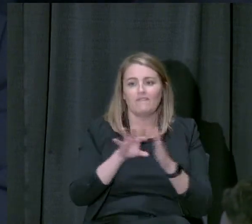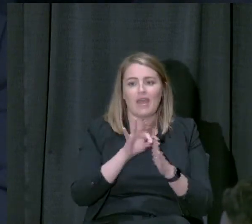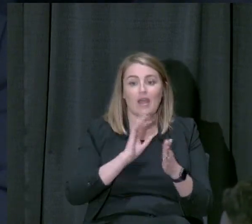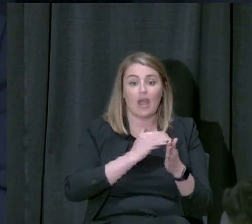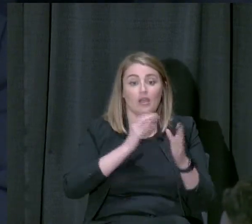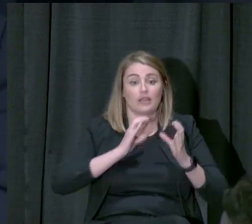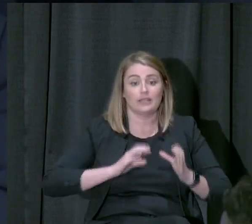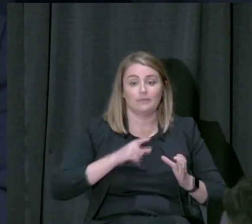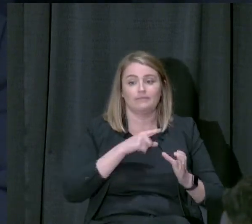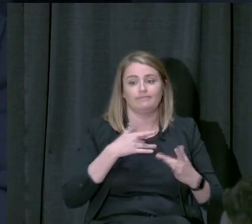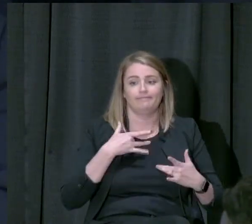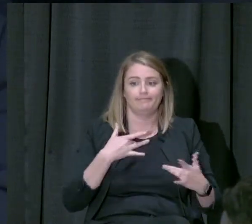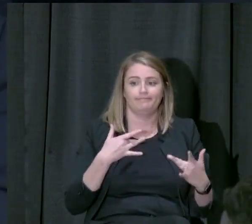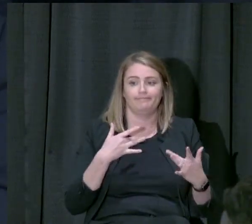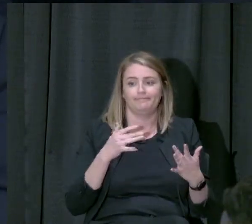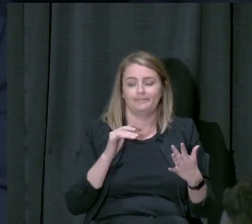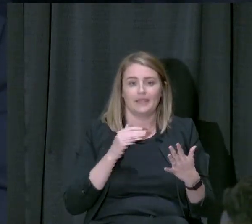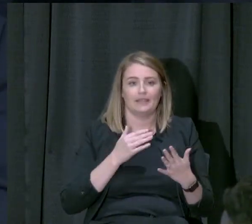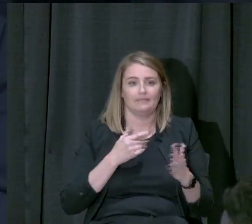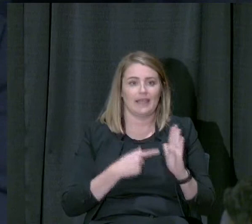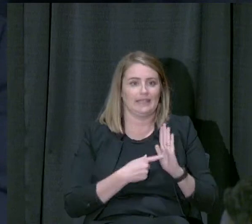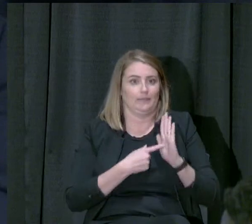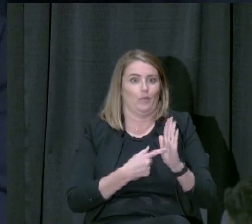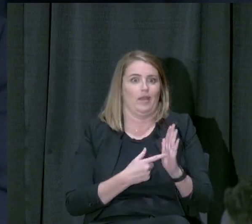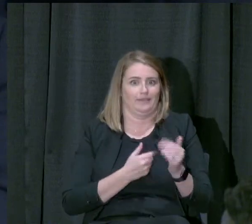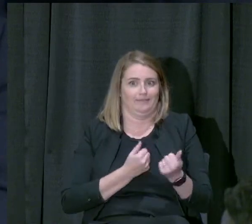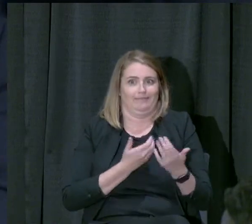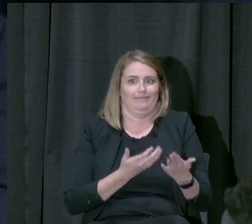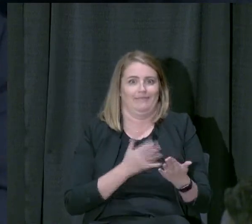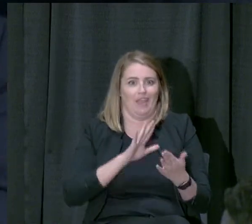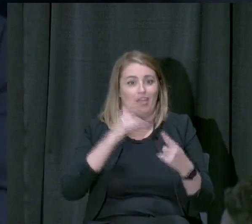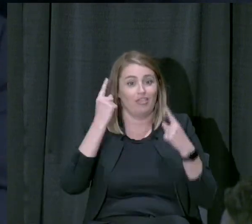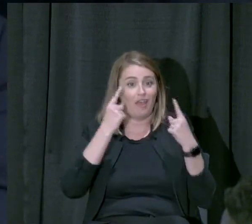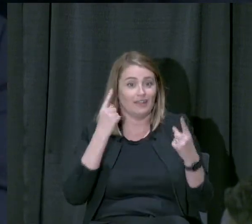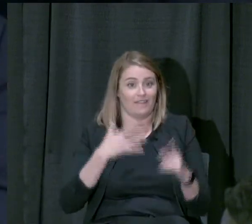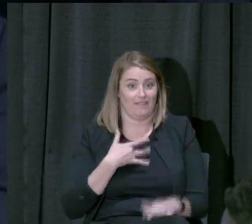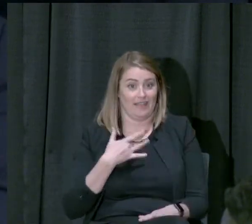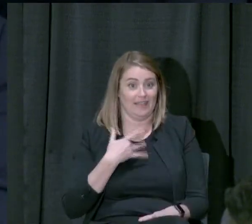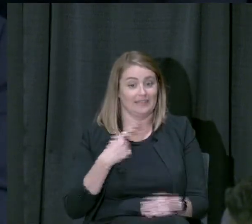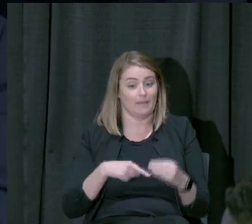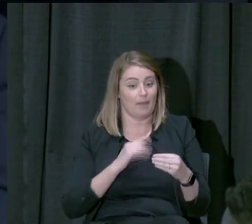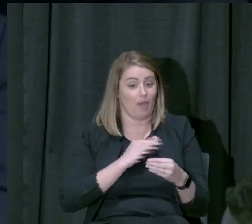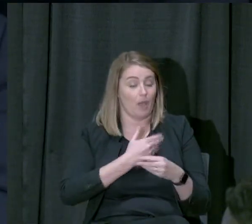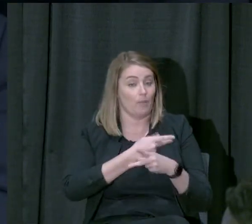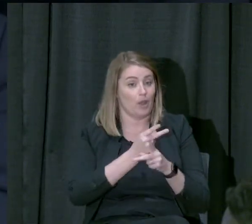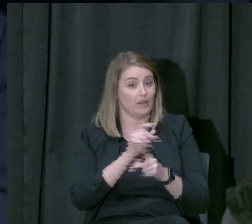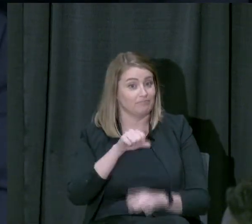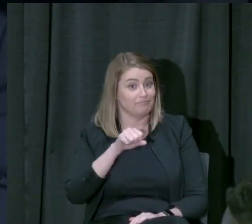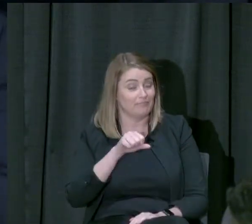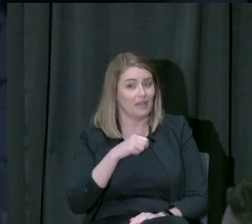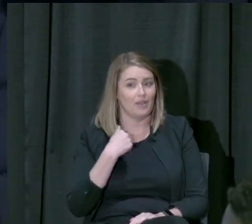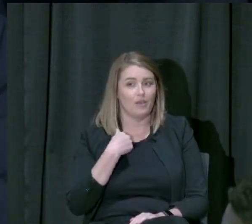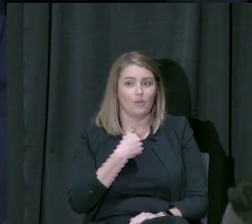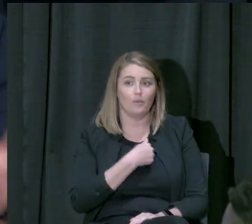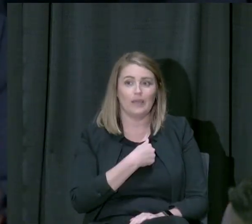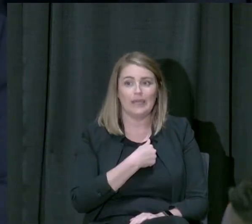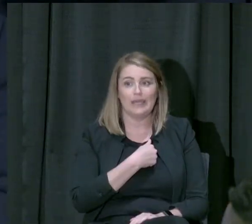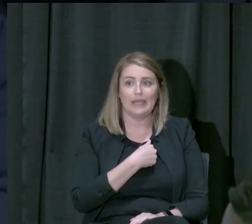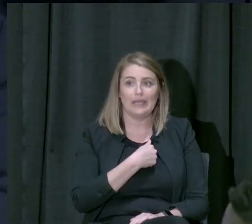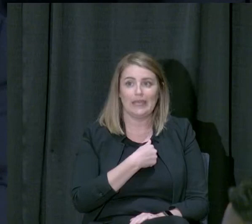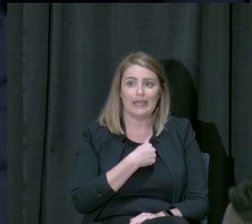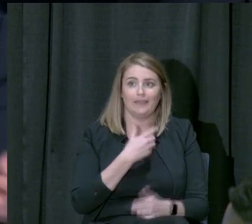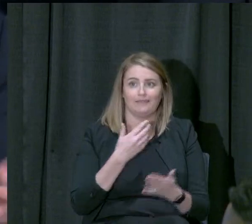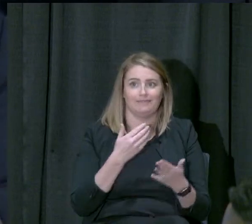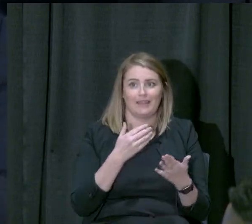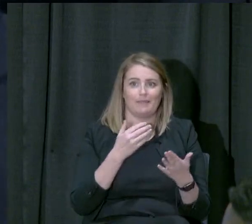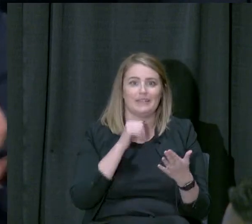to have to express a lot of their thoughts and feeling about our products without needing oftentimes